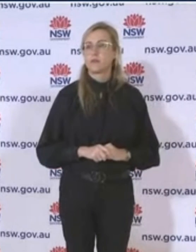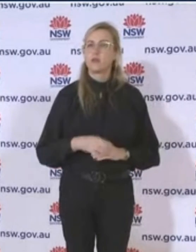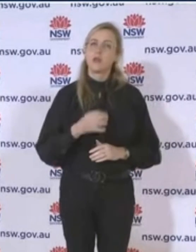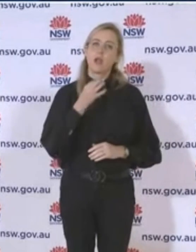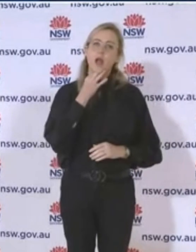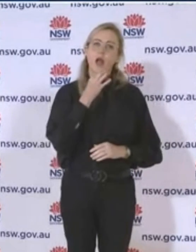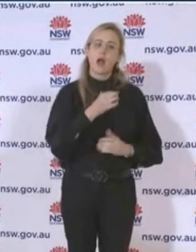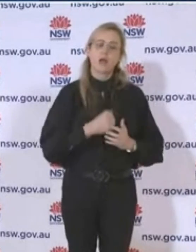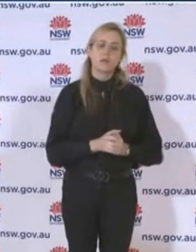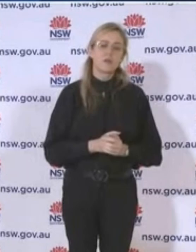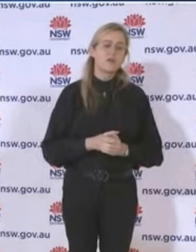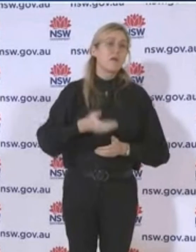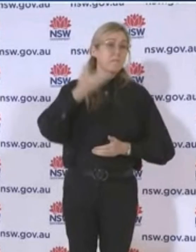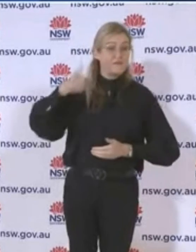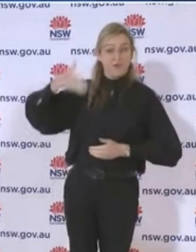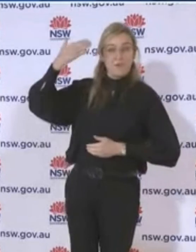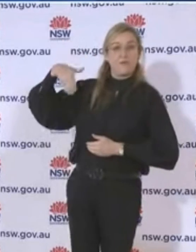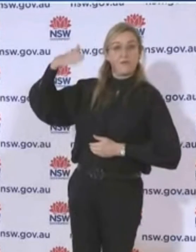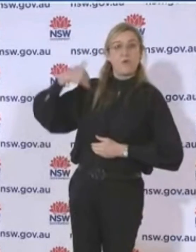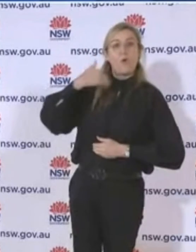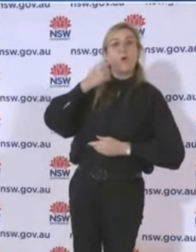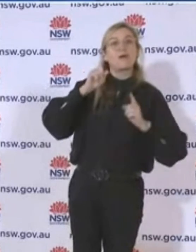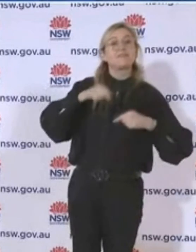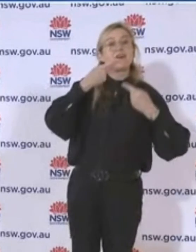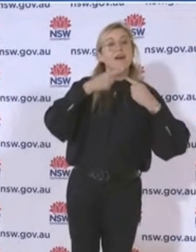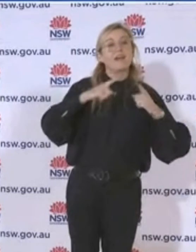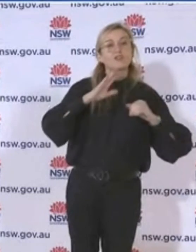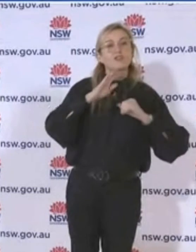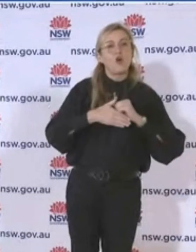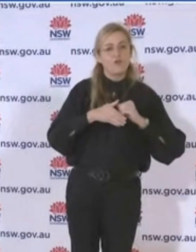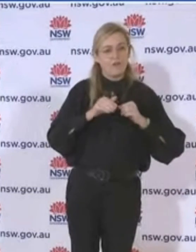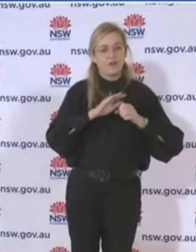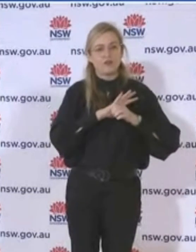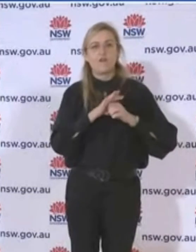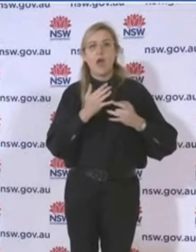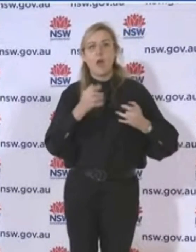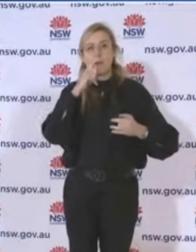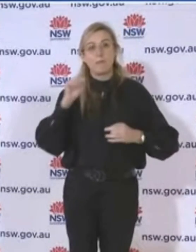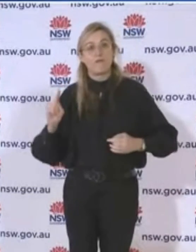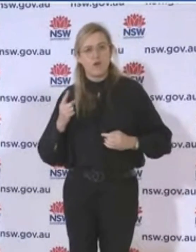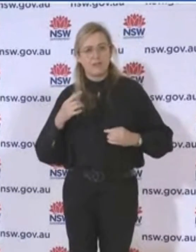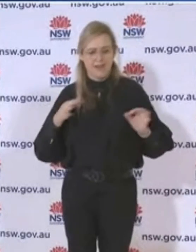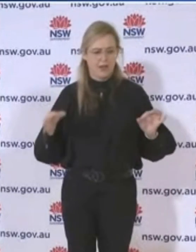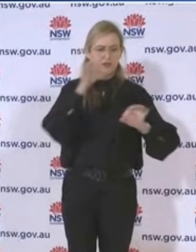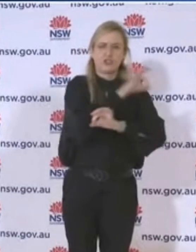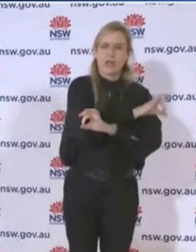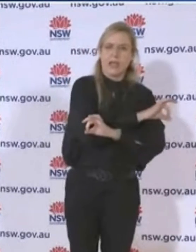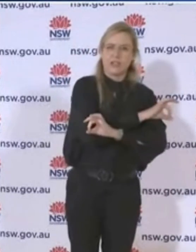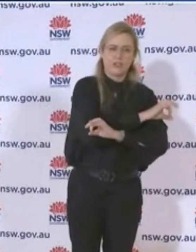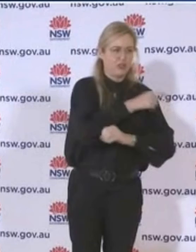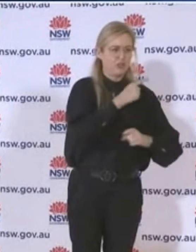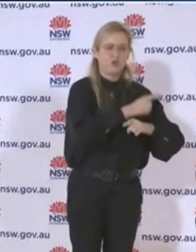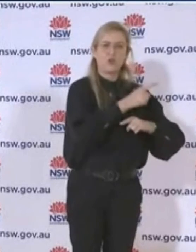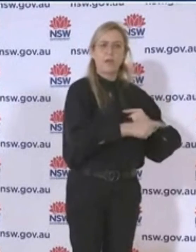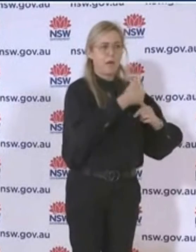but the more positive, hopeful numbers, the vaccinations, etc. Can we ask, from a public relations point of view, are police not here simply because you